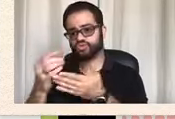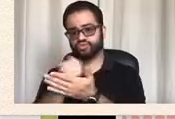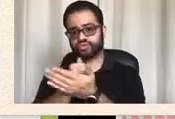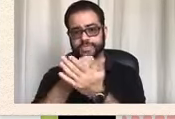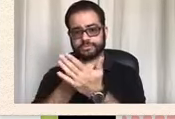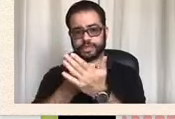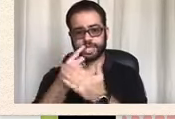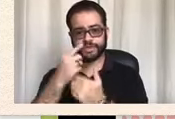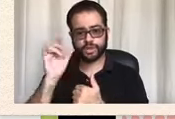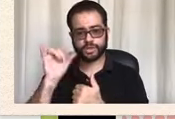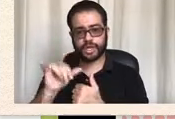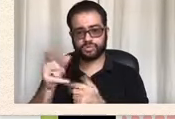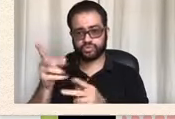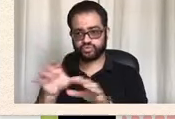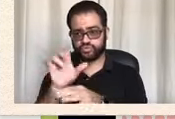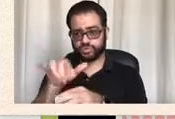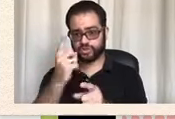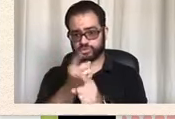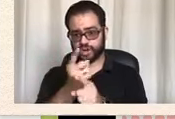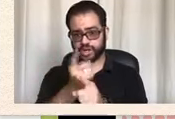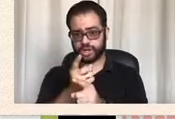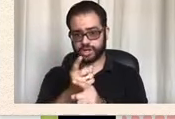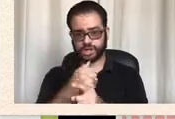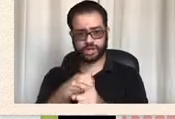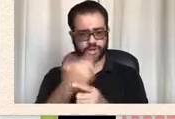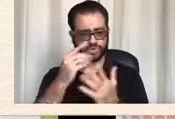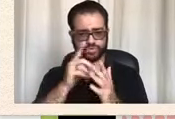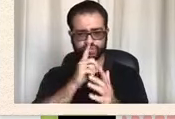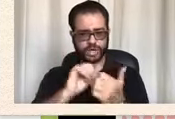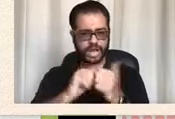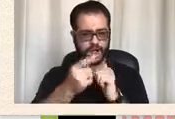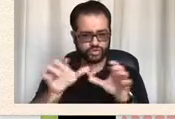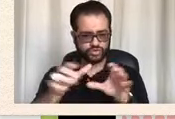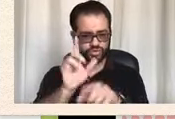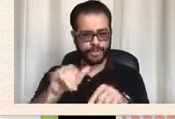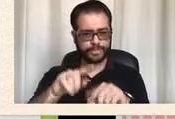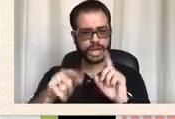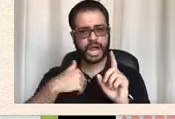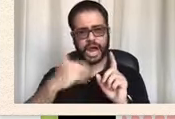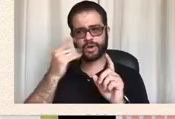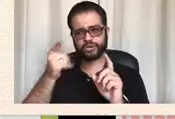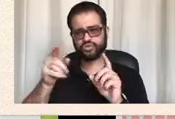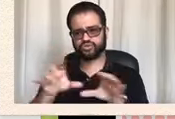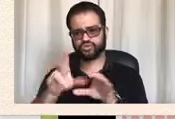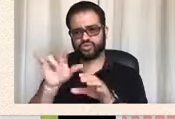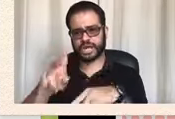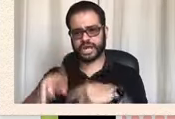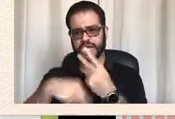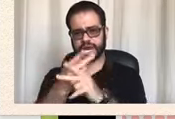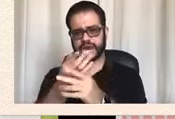right? I'm not sure exactly how you do that, but I know you do those kinds of things.